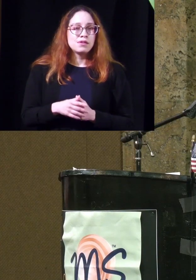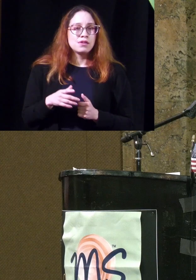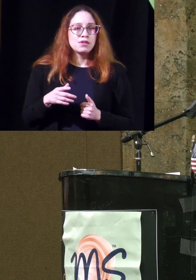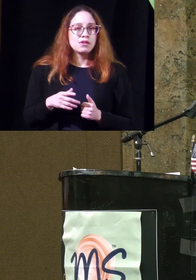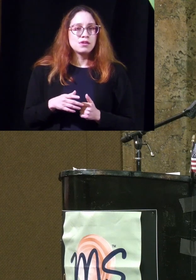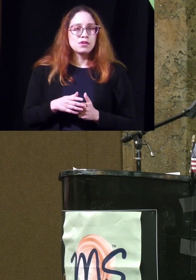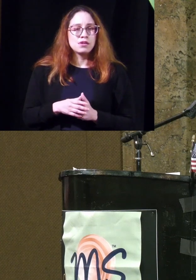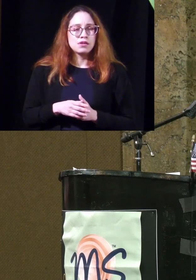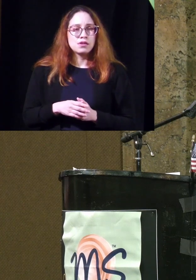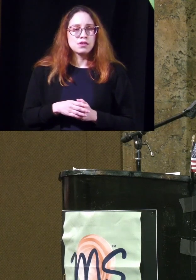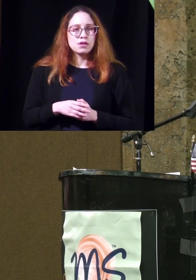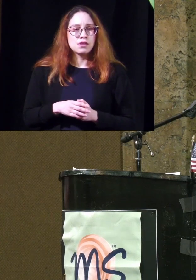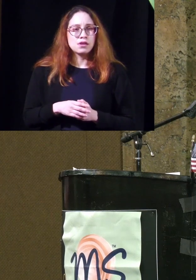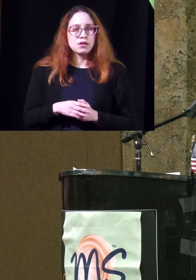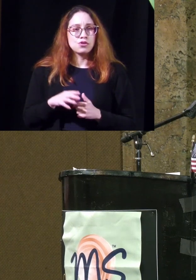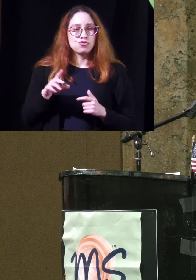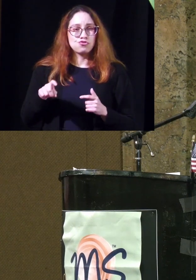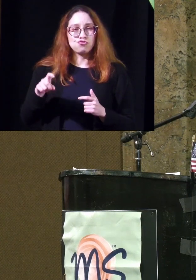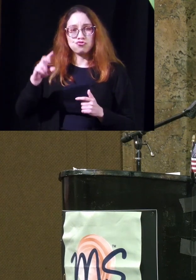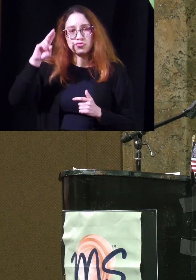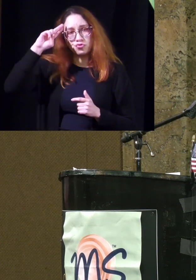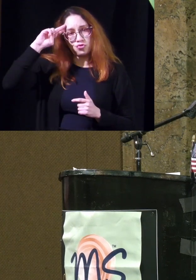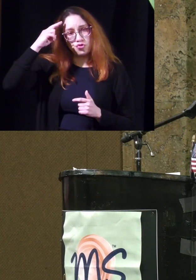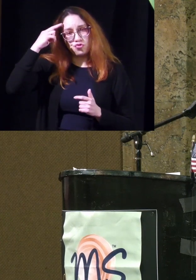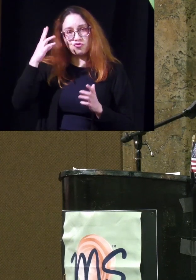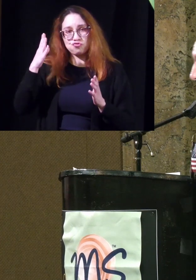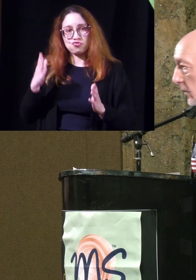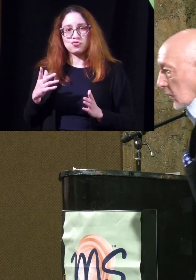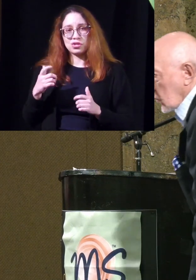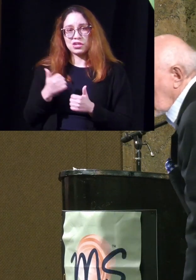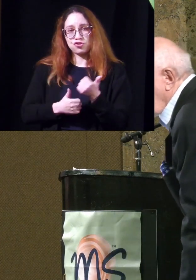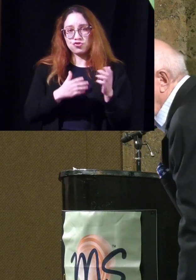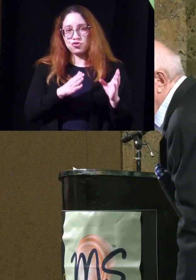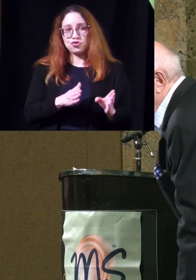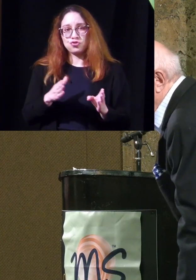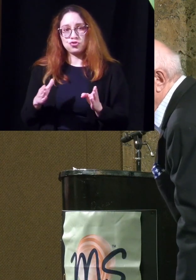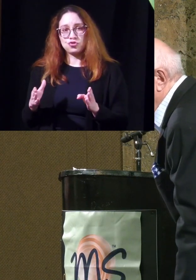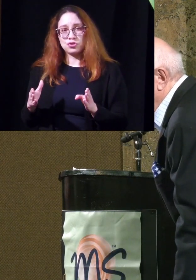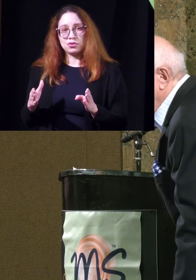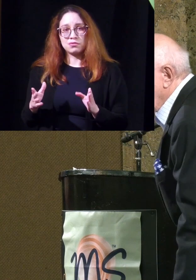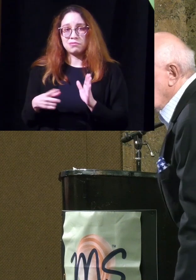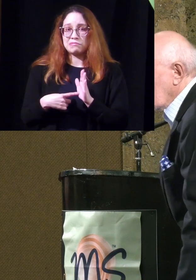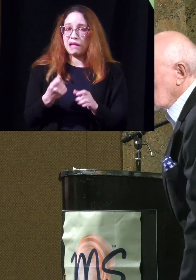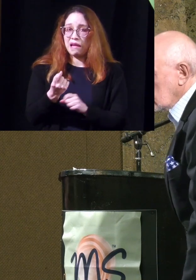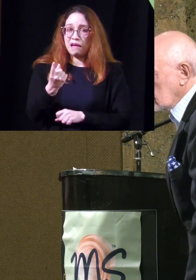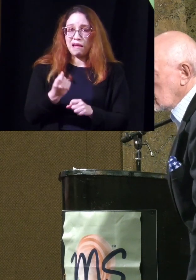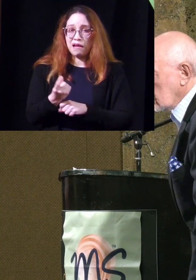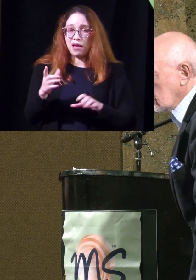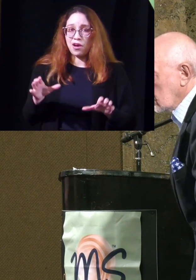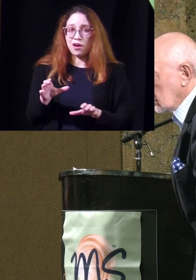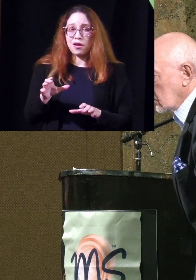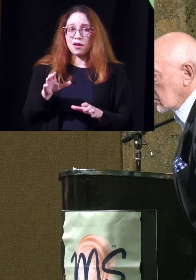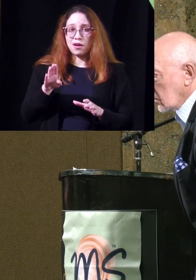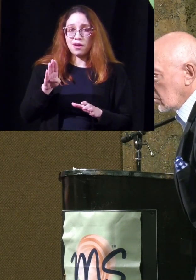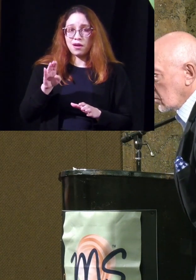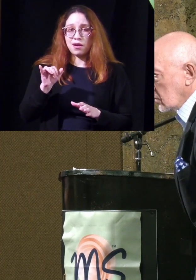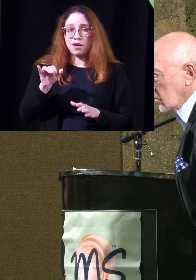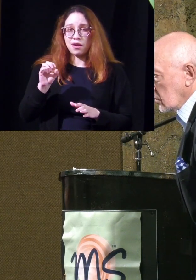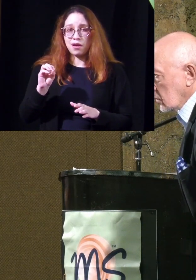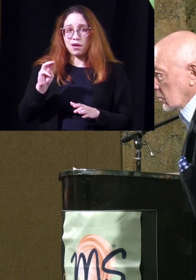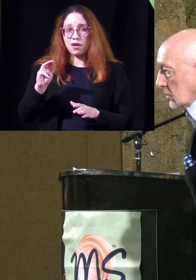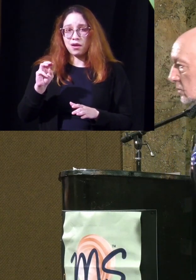Should the neurologist have each person, say annually, do a